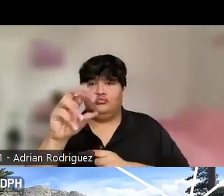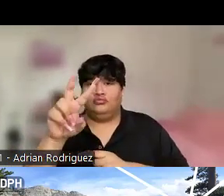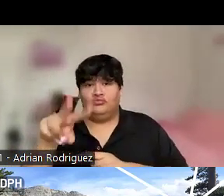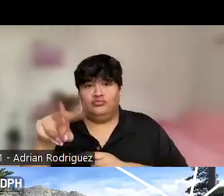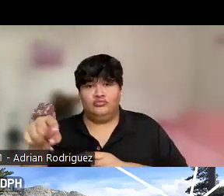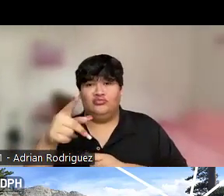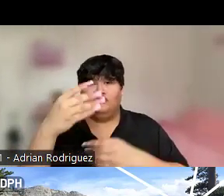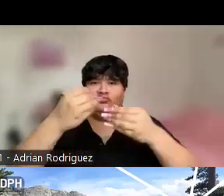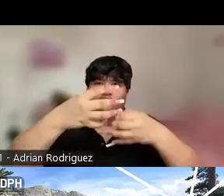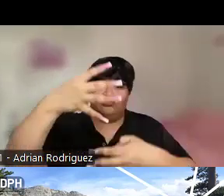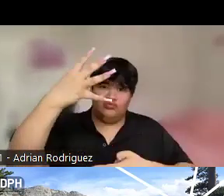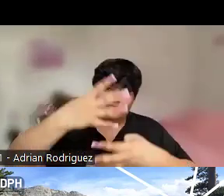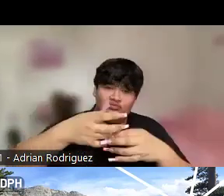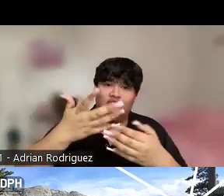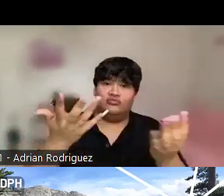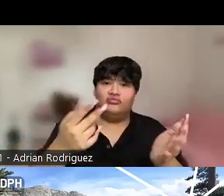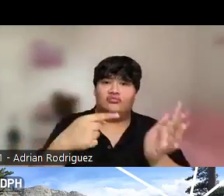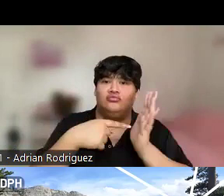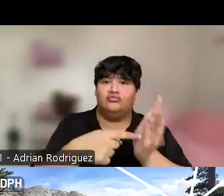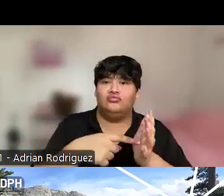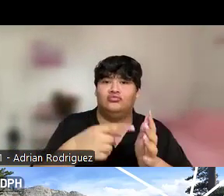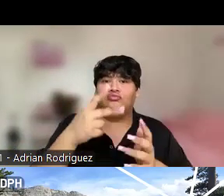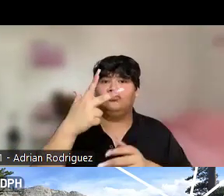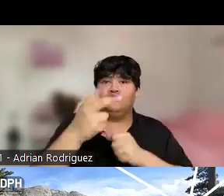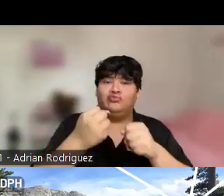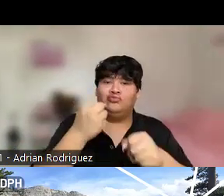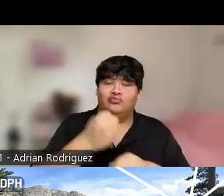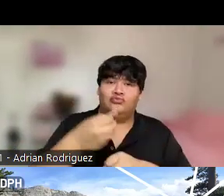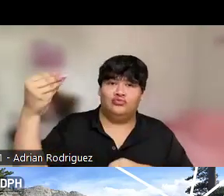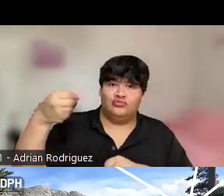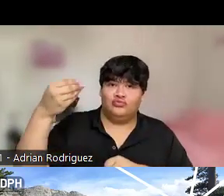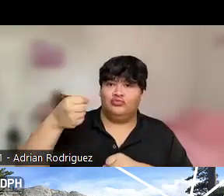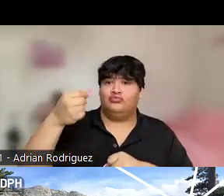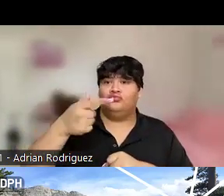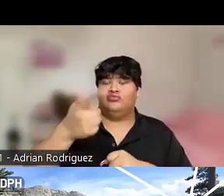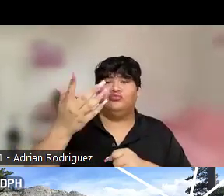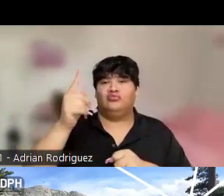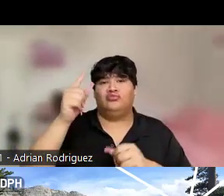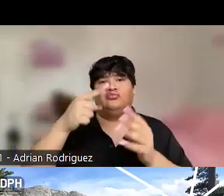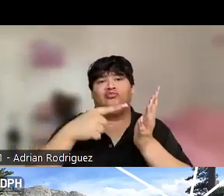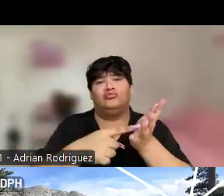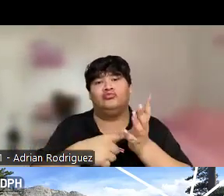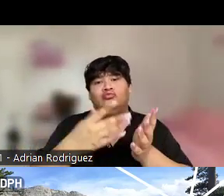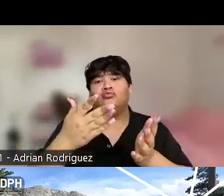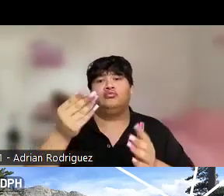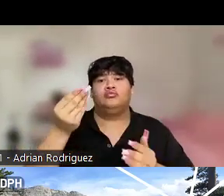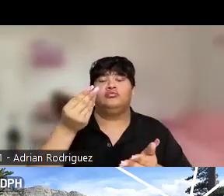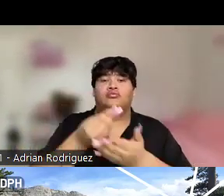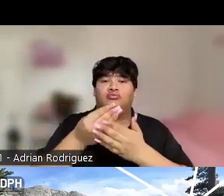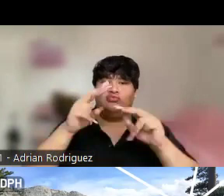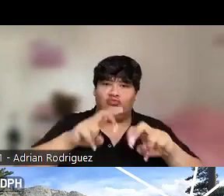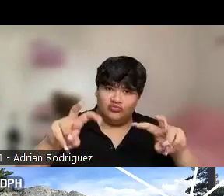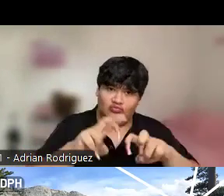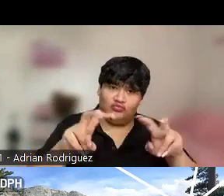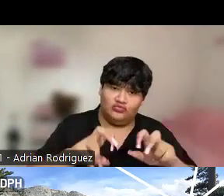primarily 2 to 3 3-year grants. And so here's a list of publications from our funded research